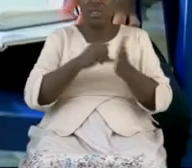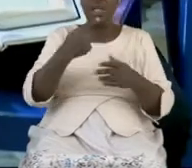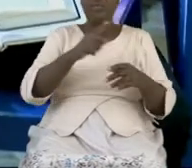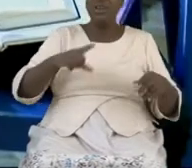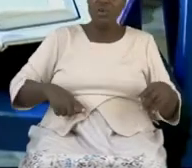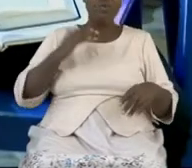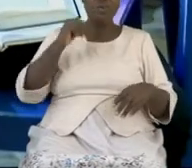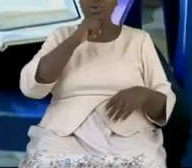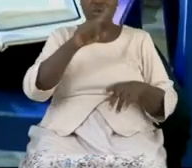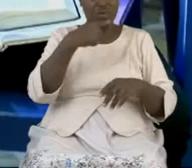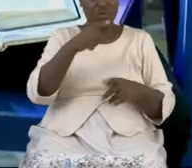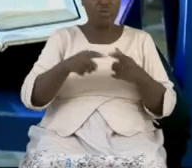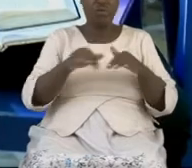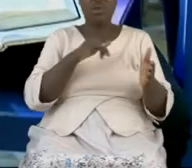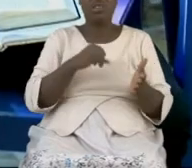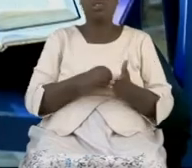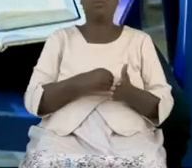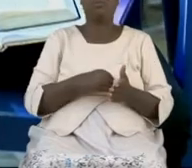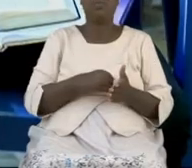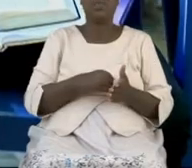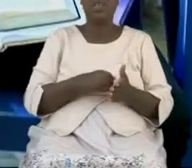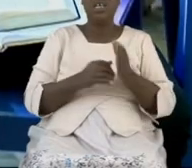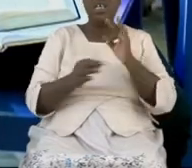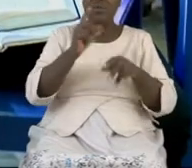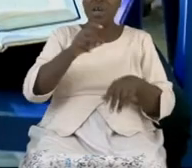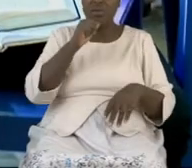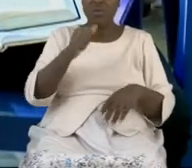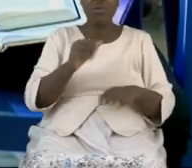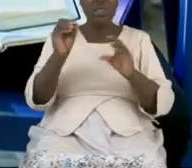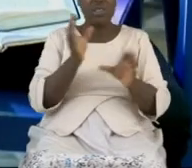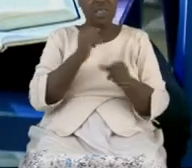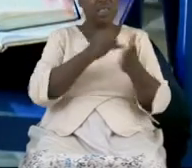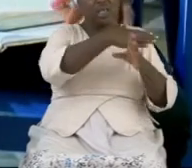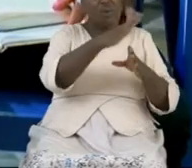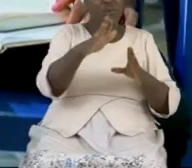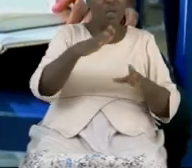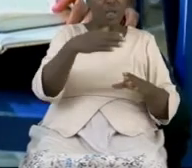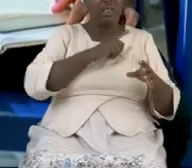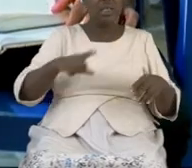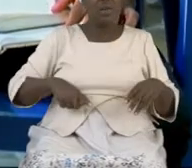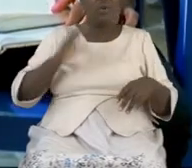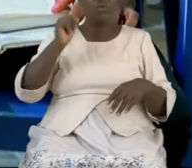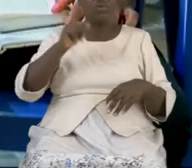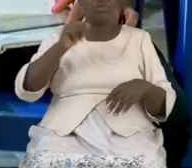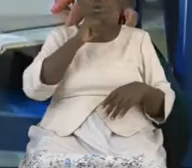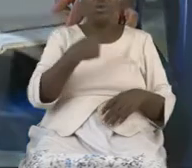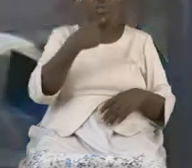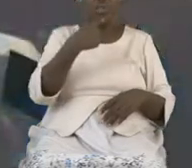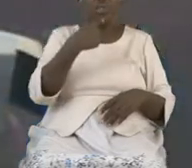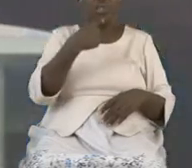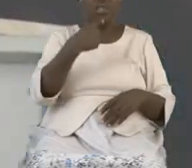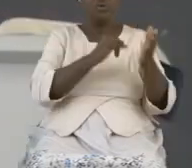it. If you couldn't put it off, the Lord will not say, put it off. And so